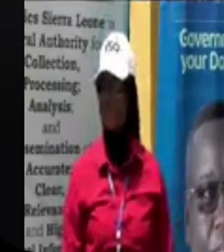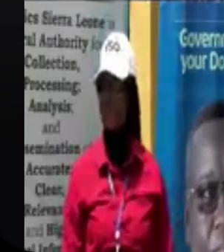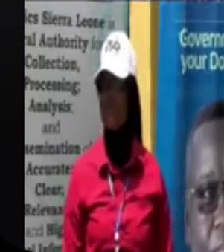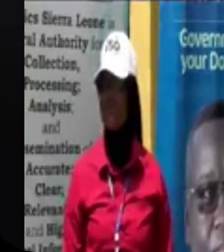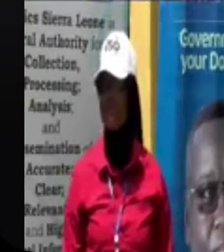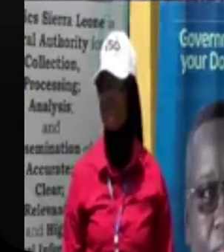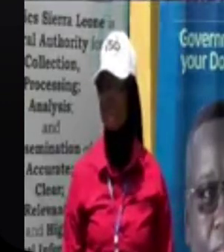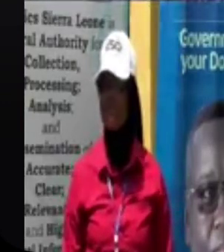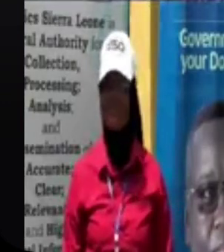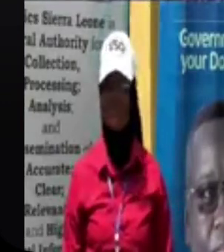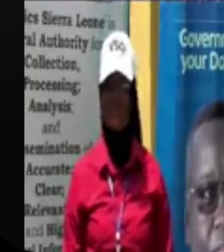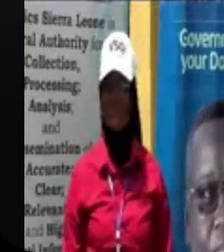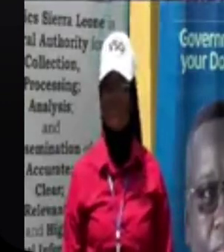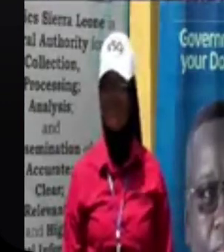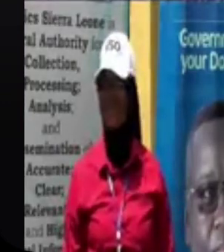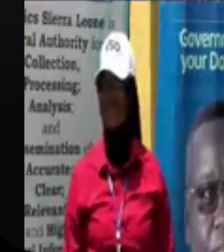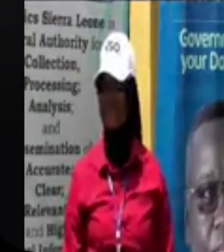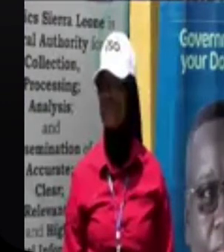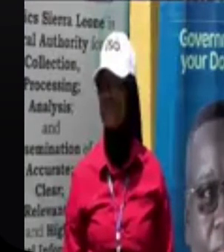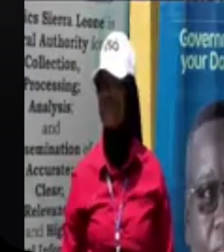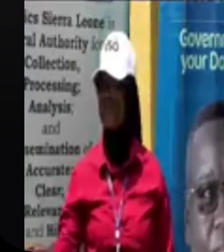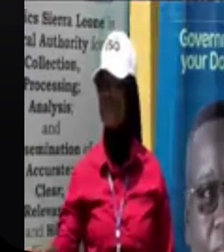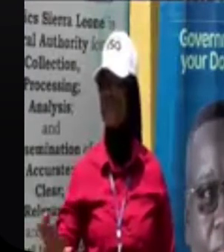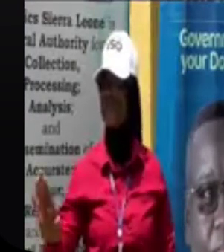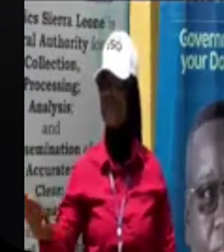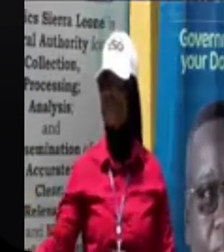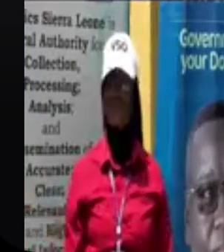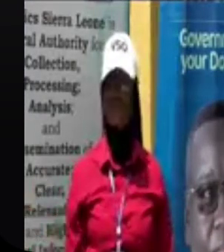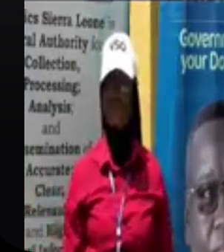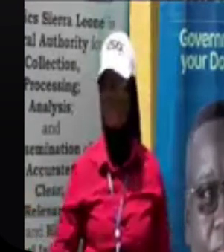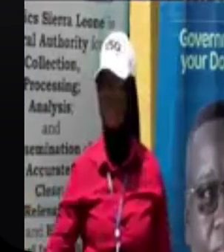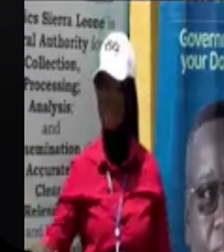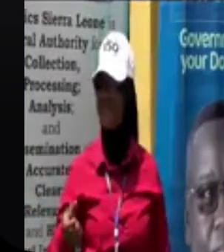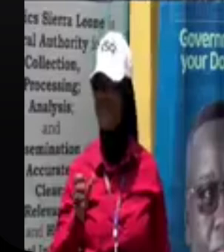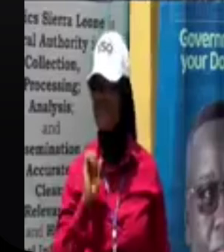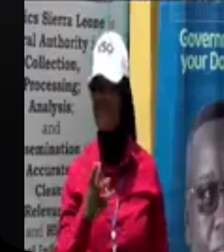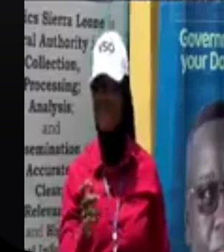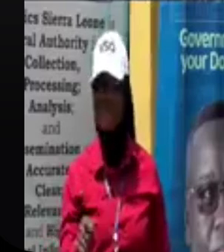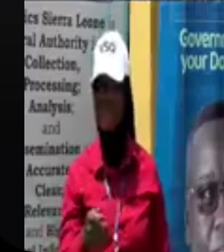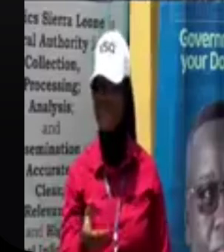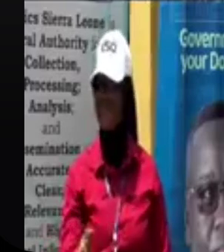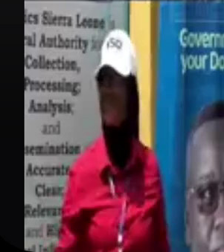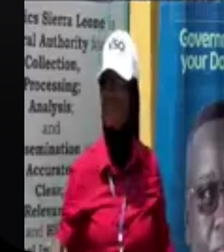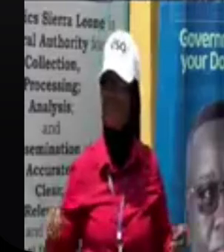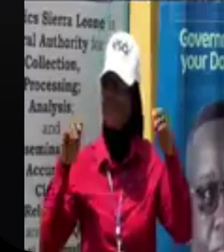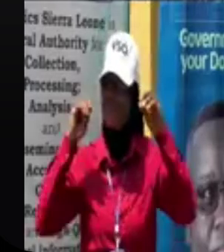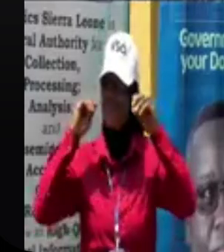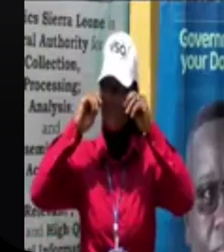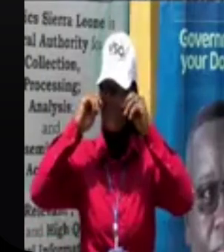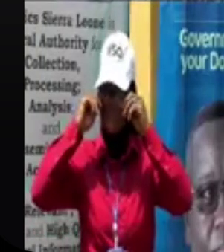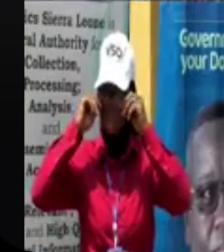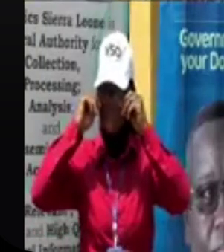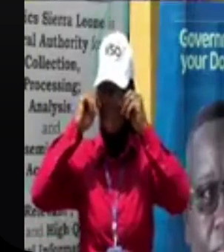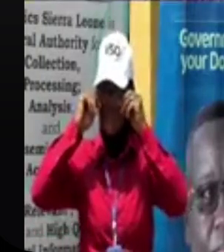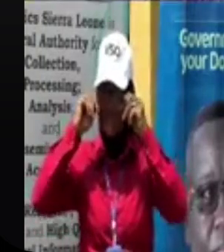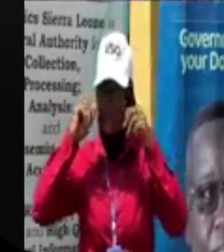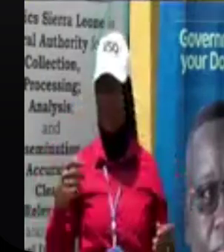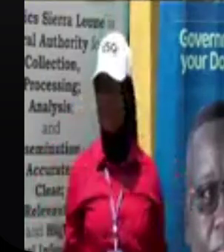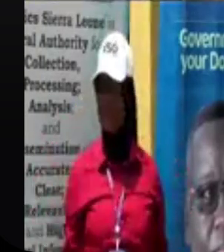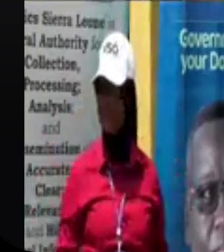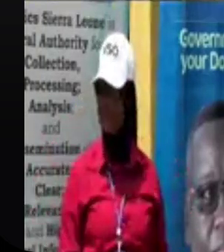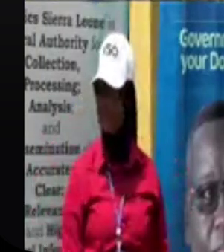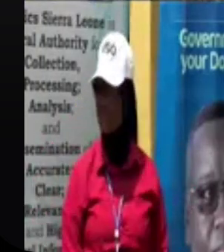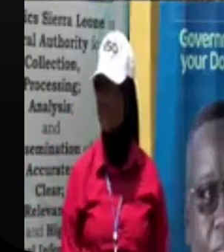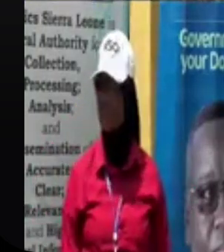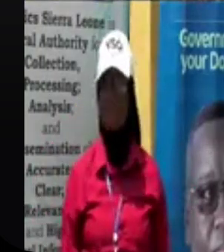left. See, just follow on know, sir. Naya are the activists there. Journalists, civil society, and the good